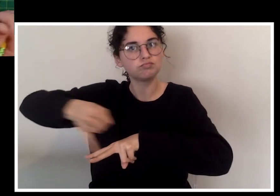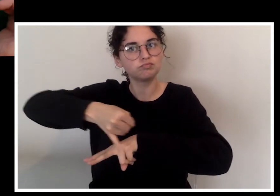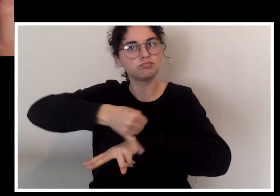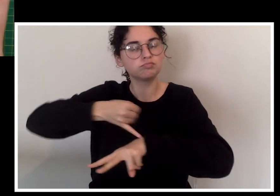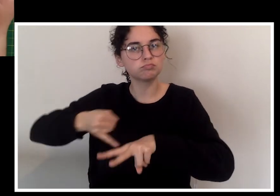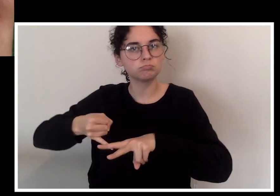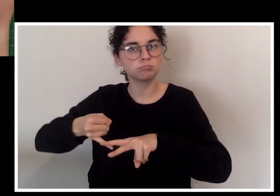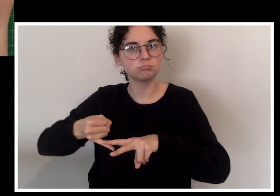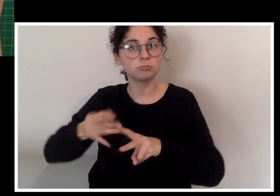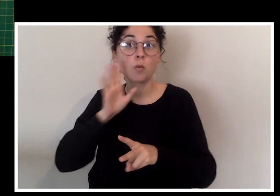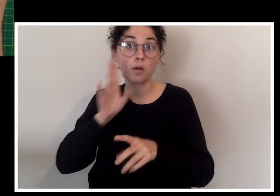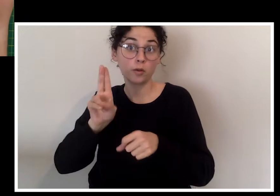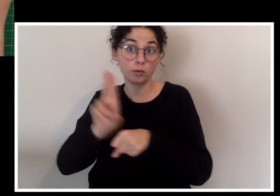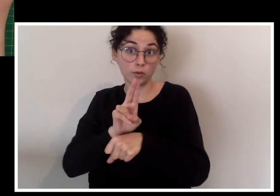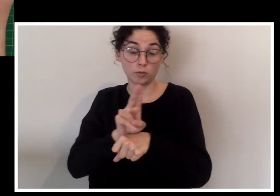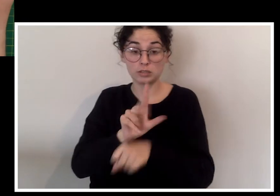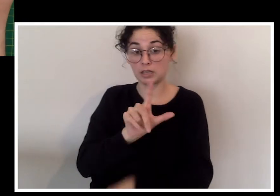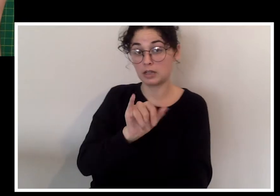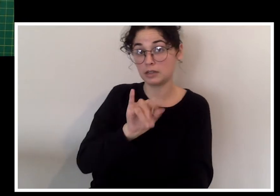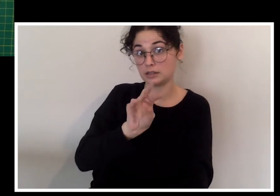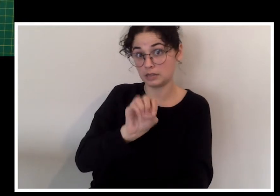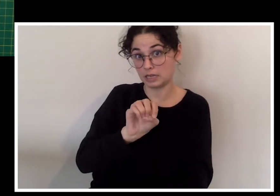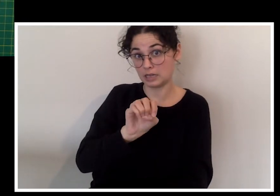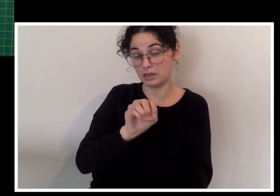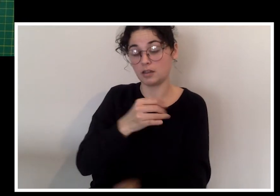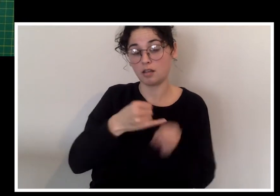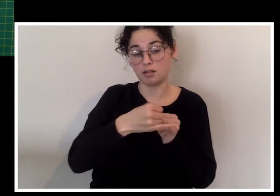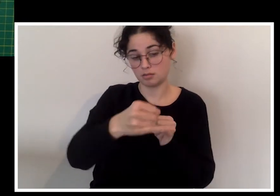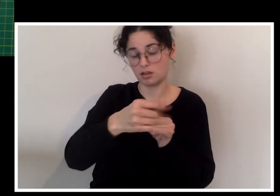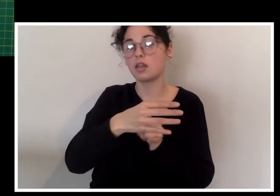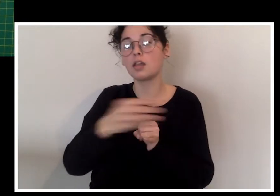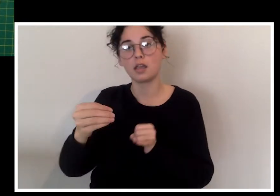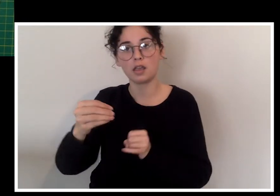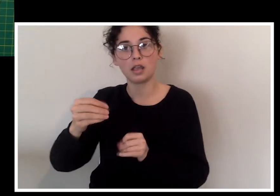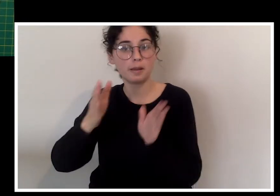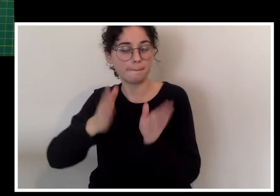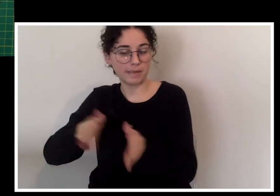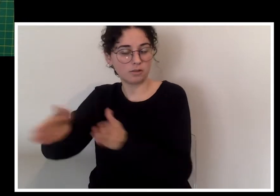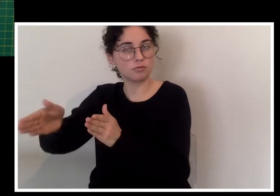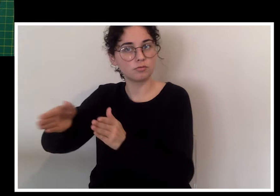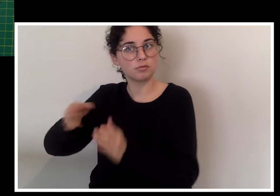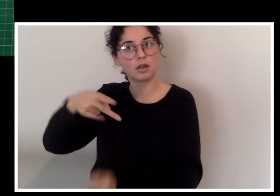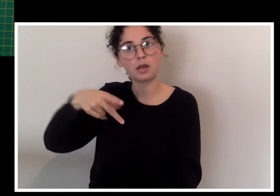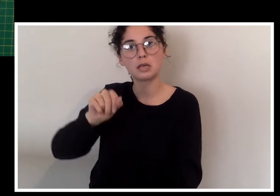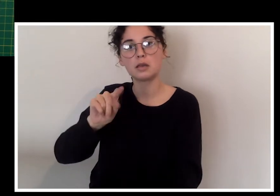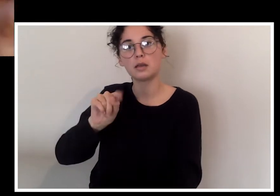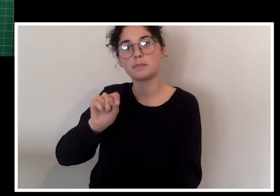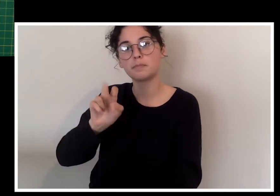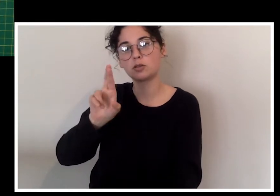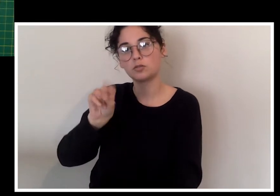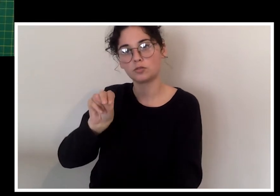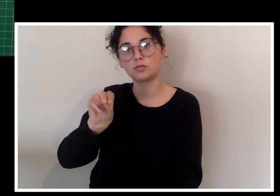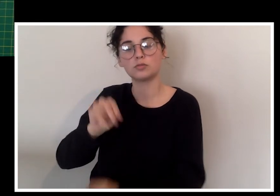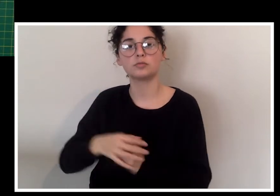we're going to start using line and pattern to design inside our objects or our